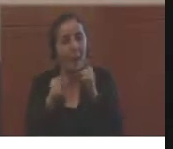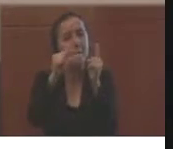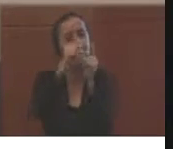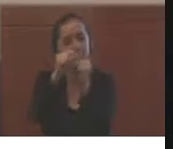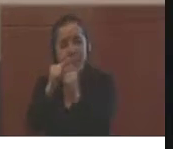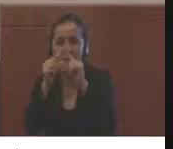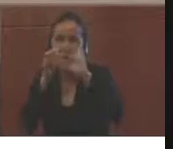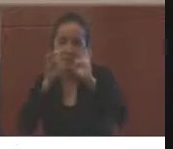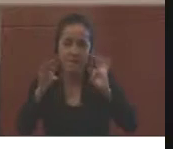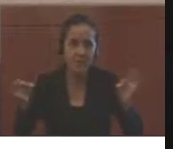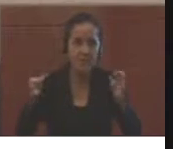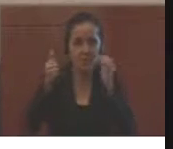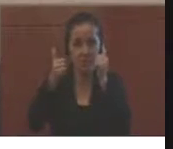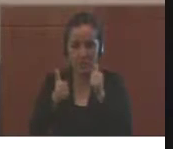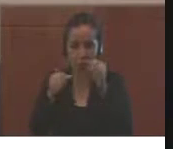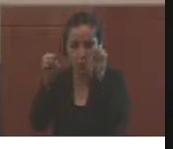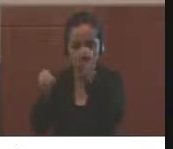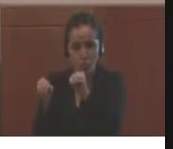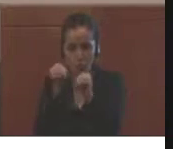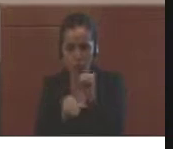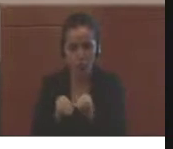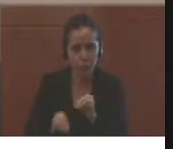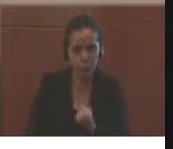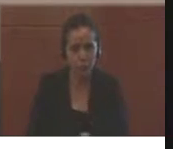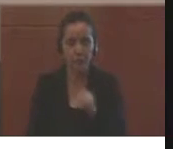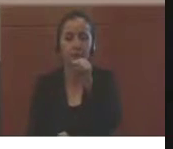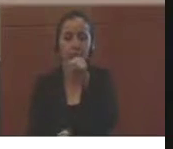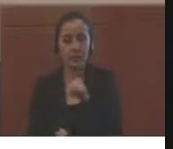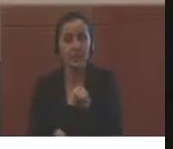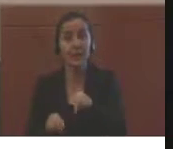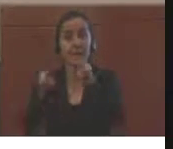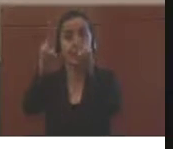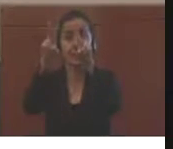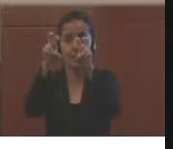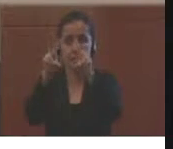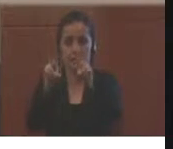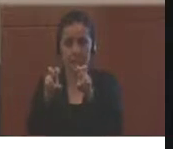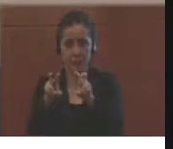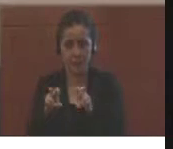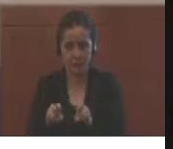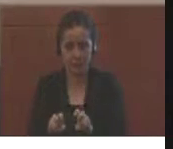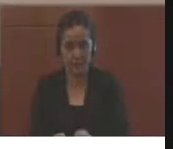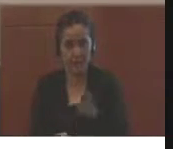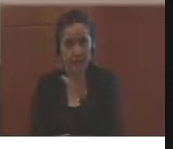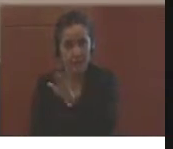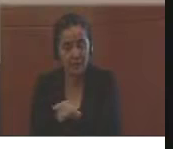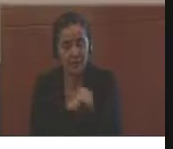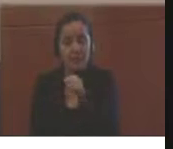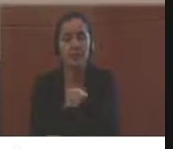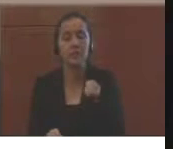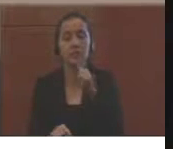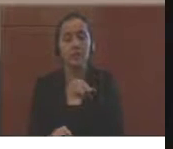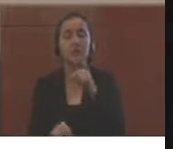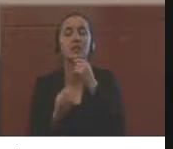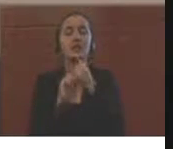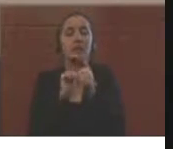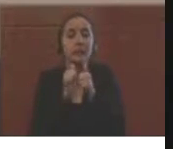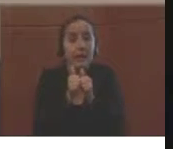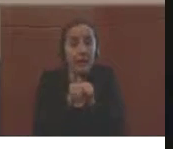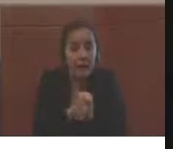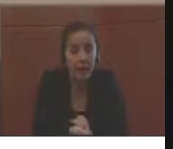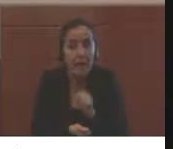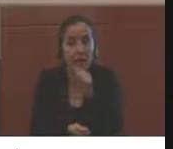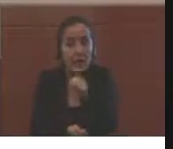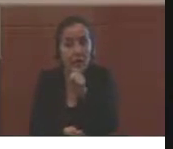and improve the document, but above all, to include the main issues that have been cropping